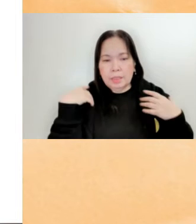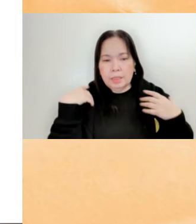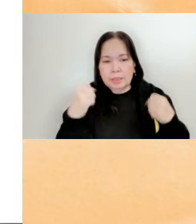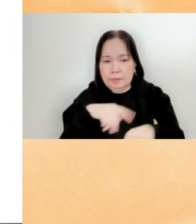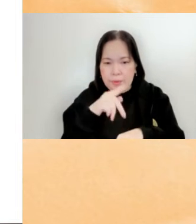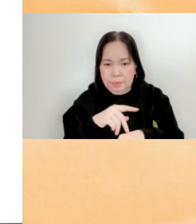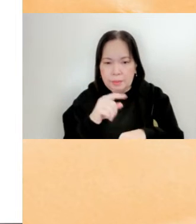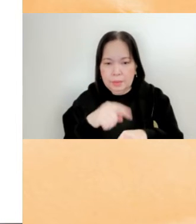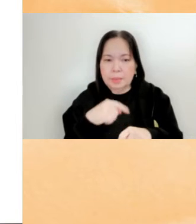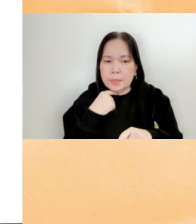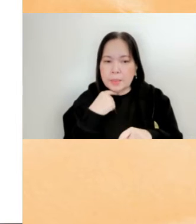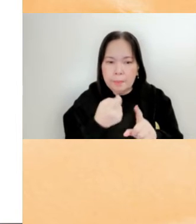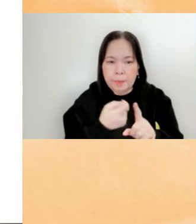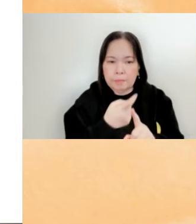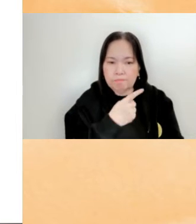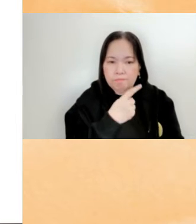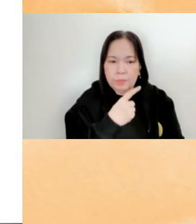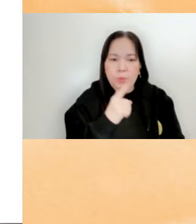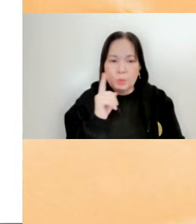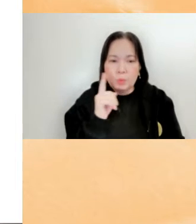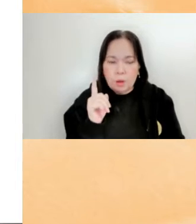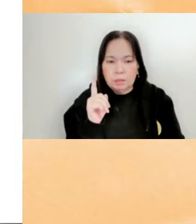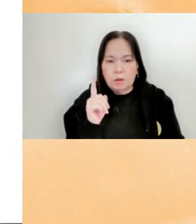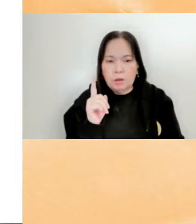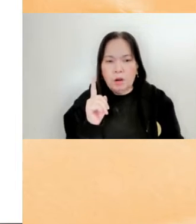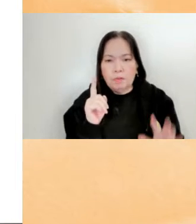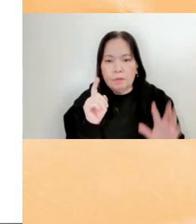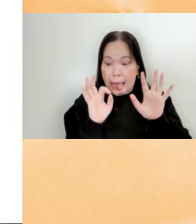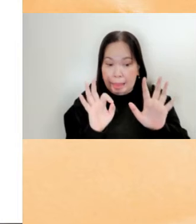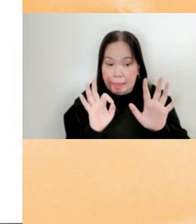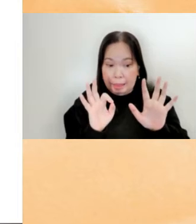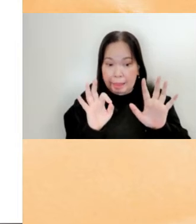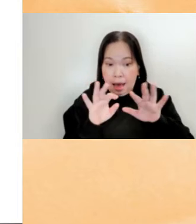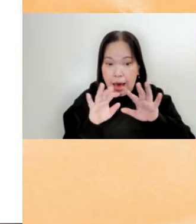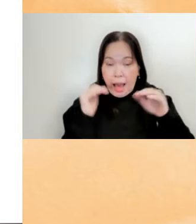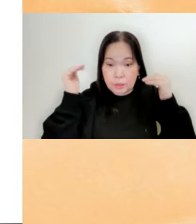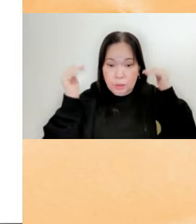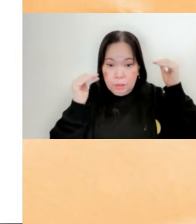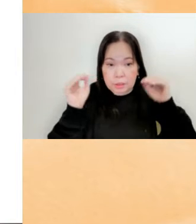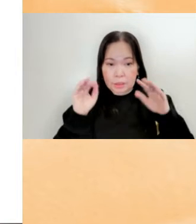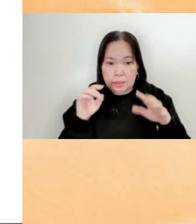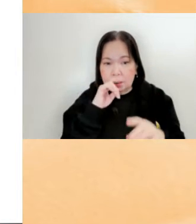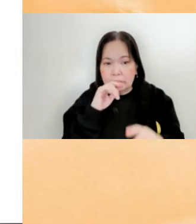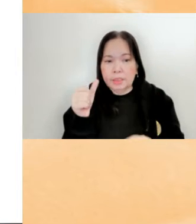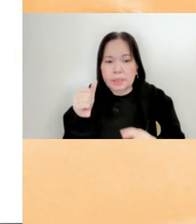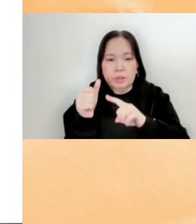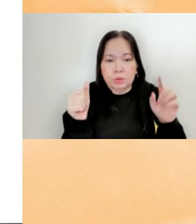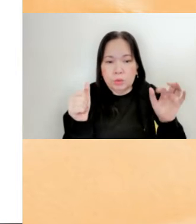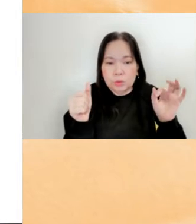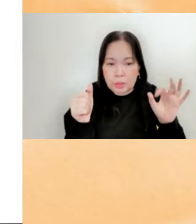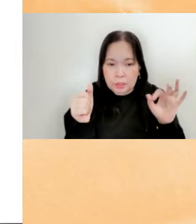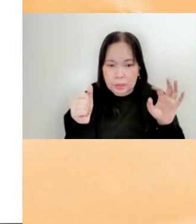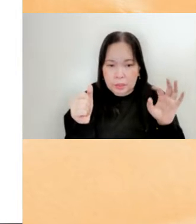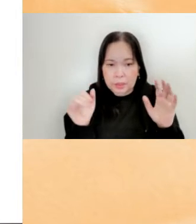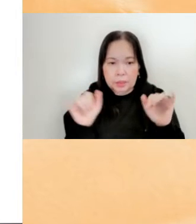What is child mental health in the Philippines like? According to the Institute of Mental